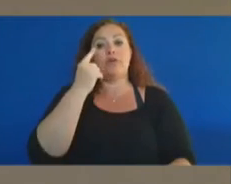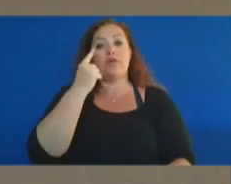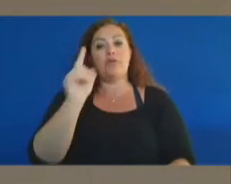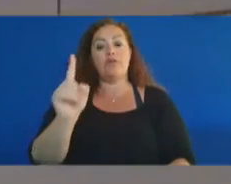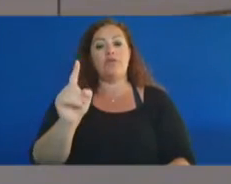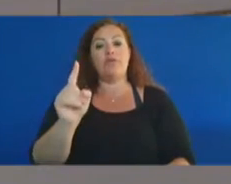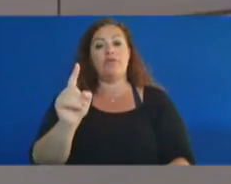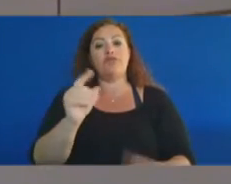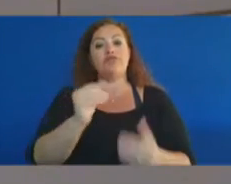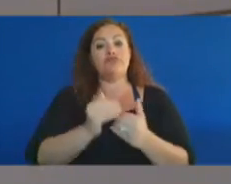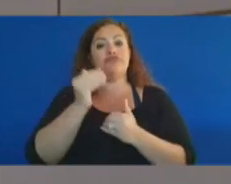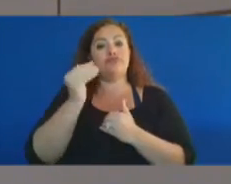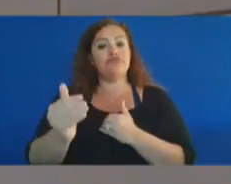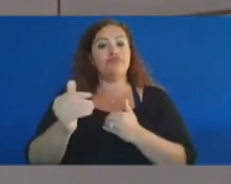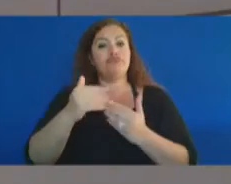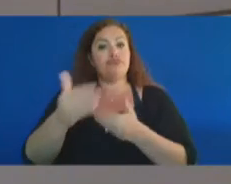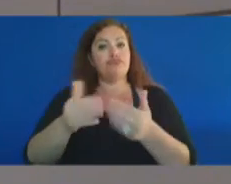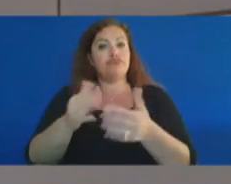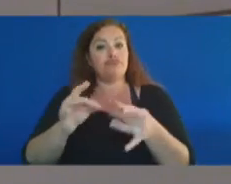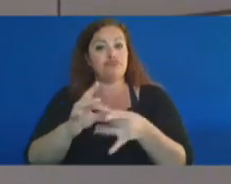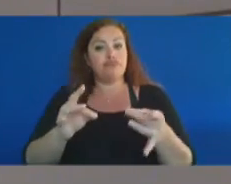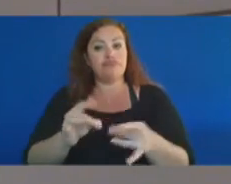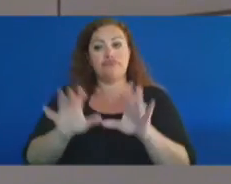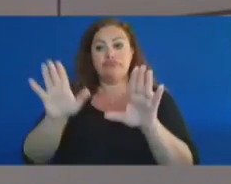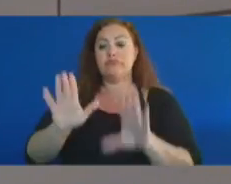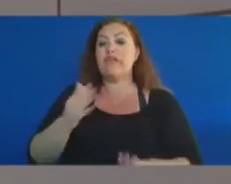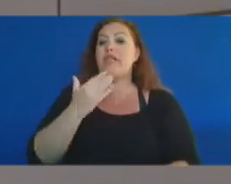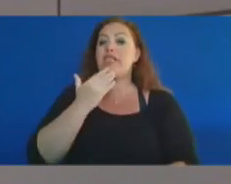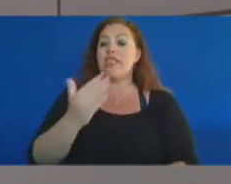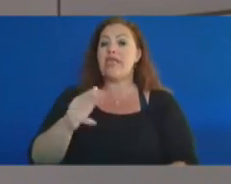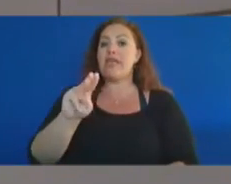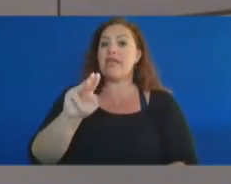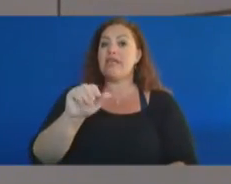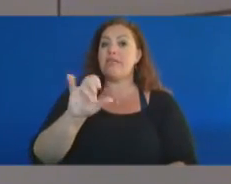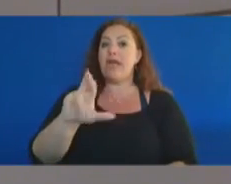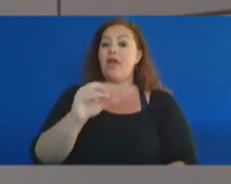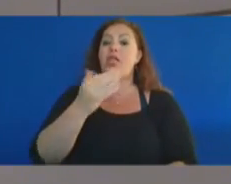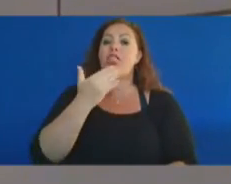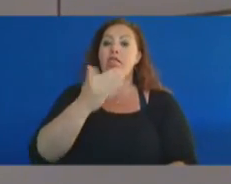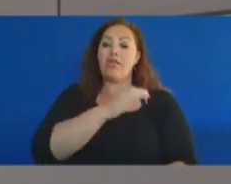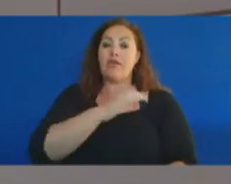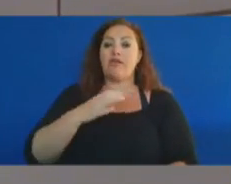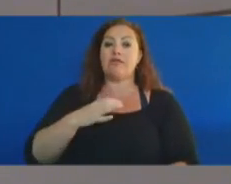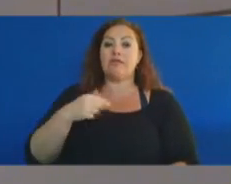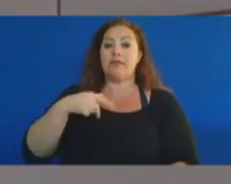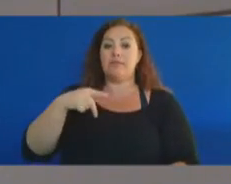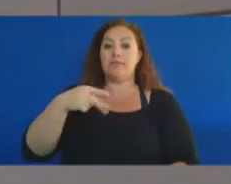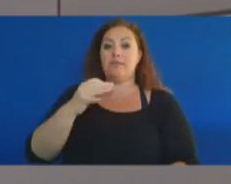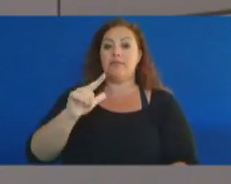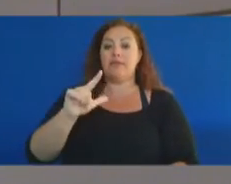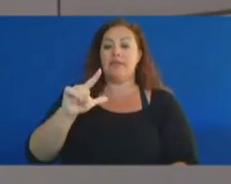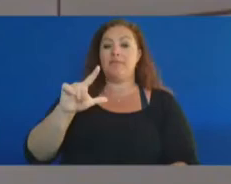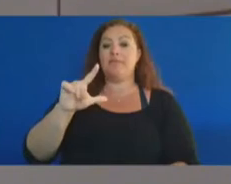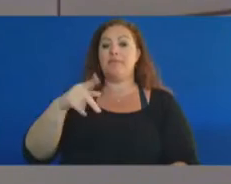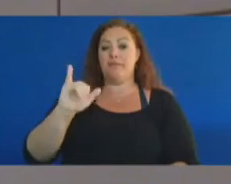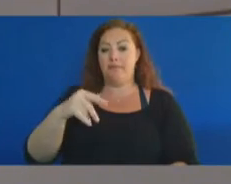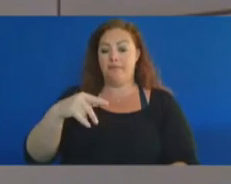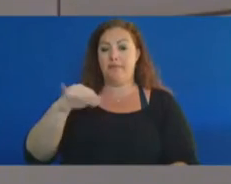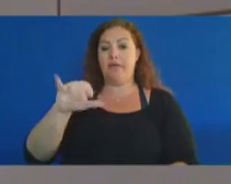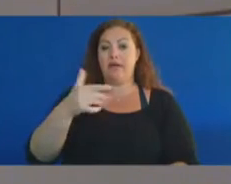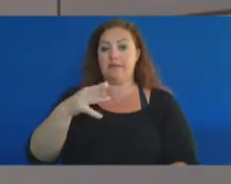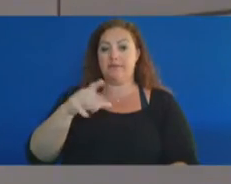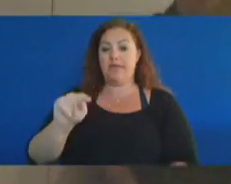the next step excellent thank you mayor and thank you councel hi I'm Philip Gusman chairman of the zoning committee of the Planning